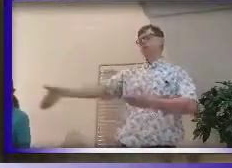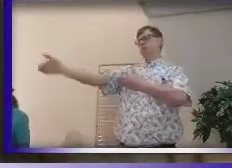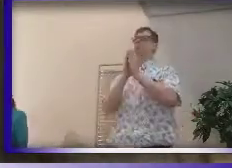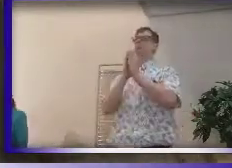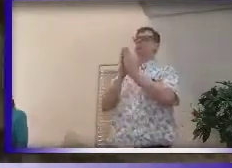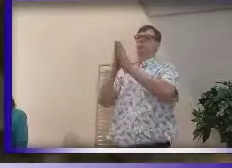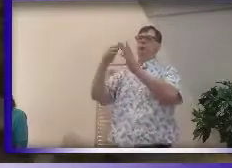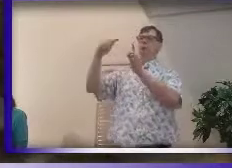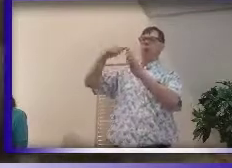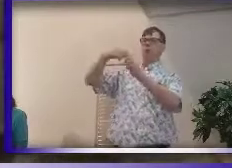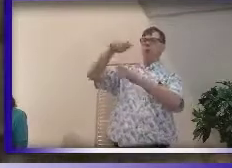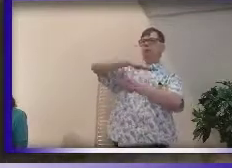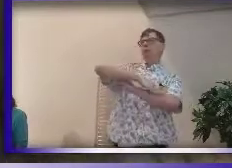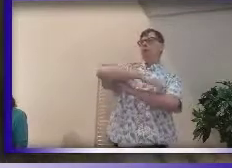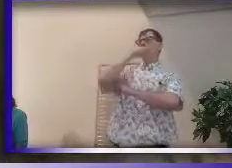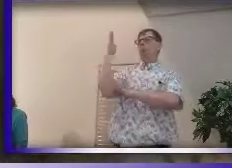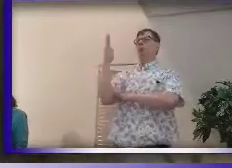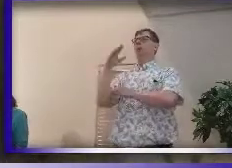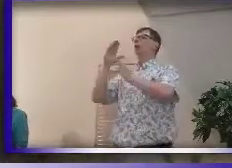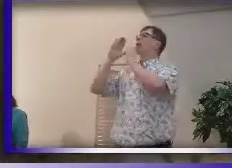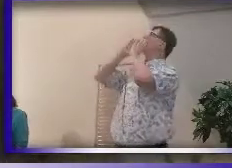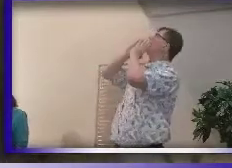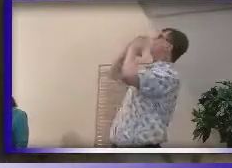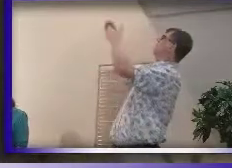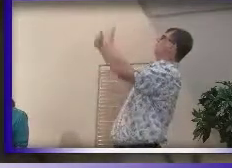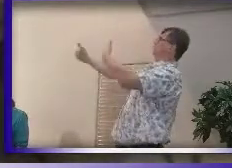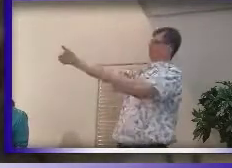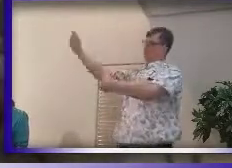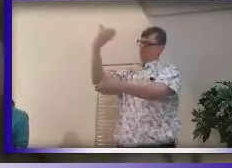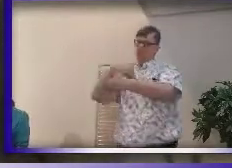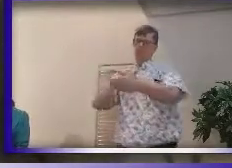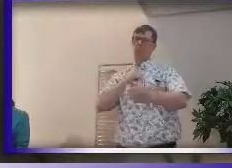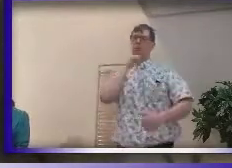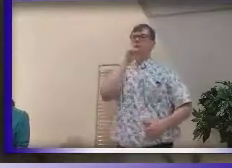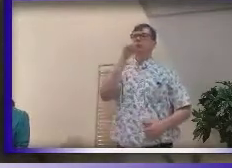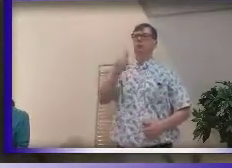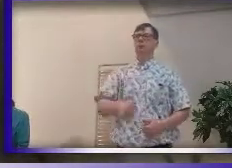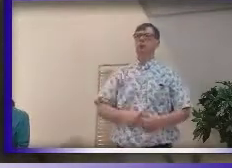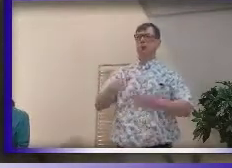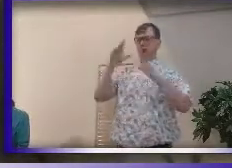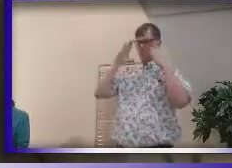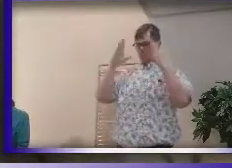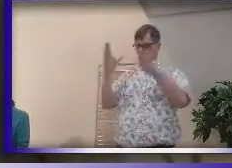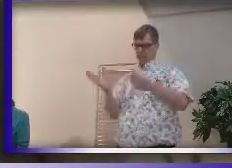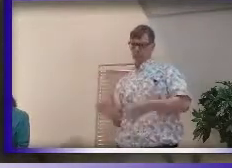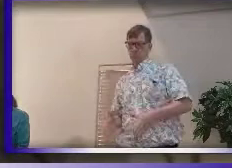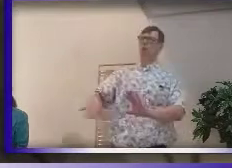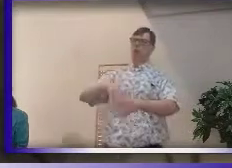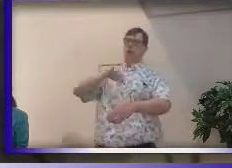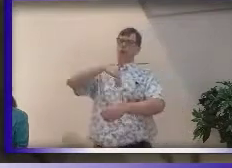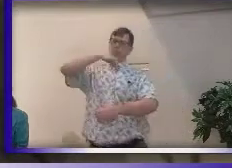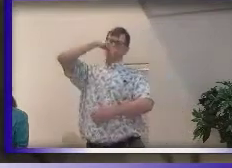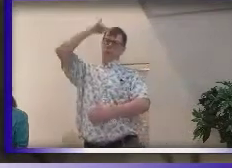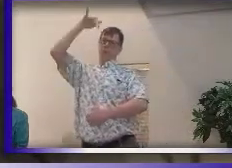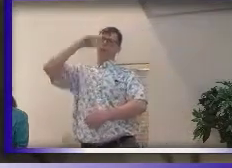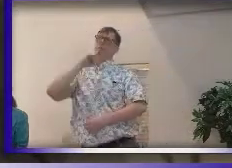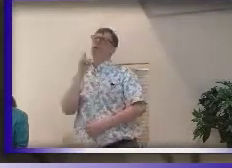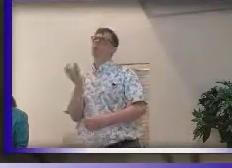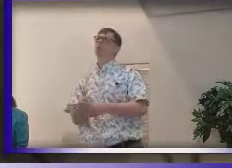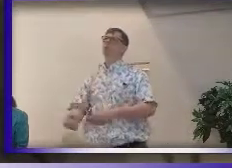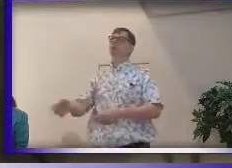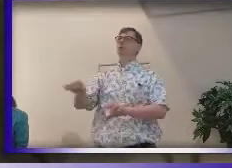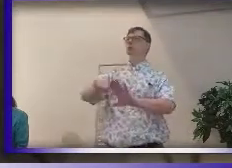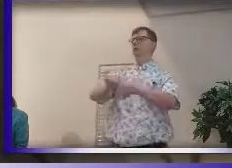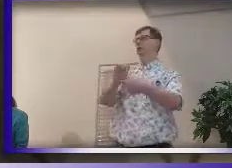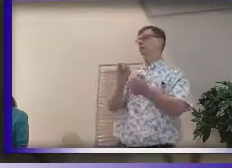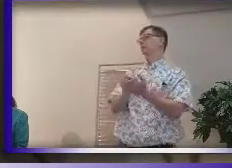which is already true of us in spirit. And so if it helps you to close your eyes, go for it. I